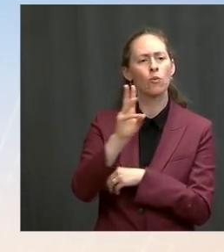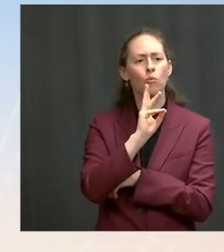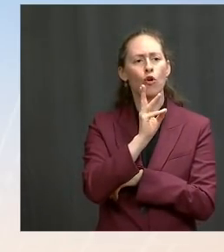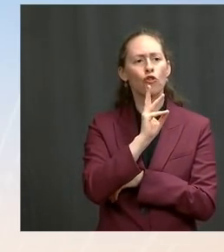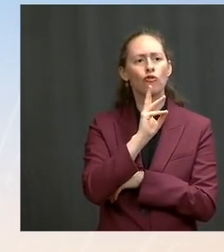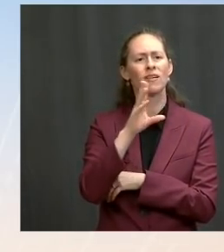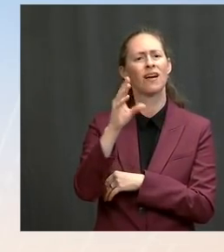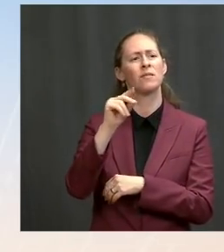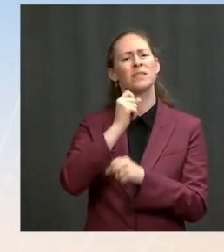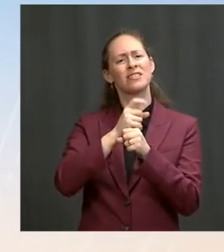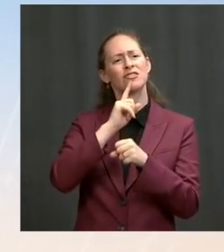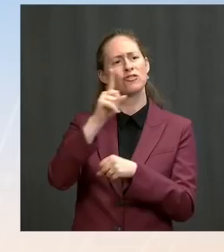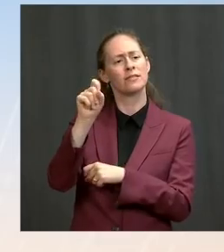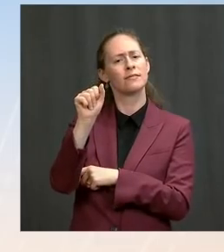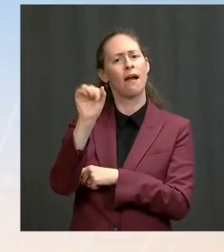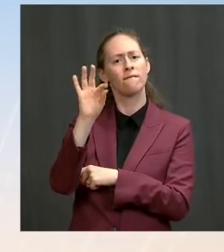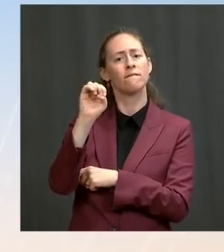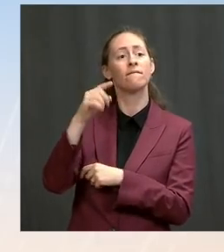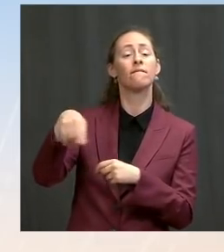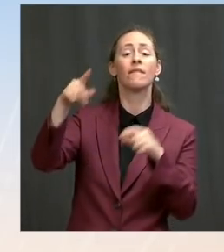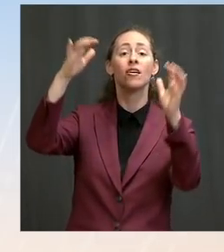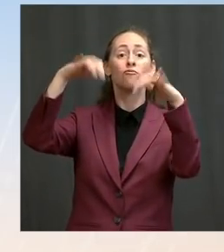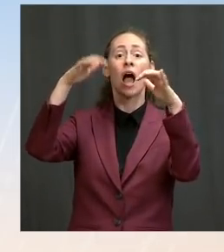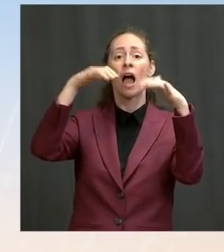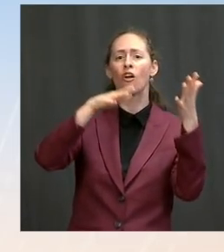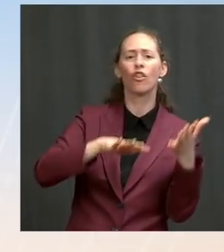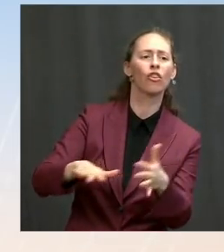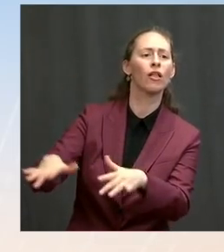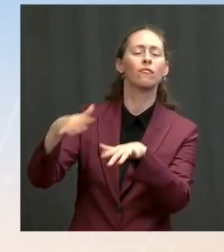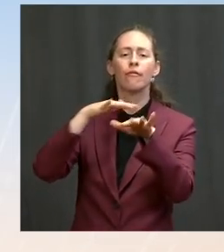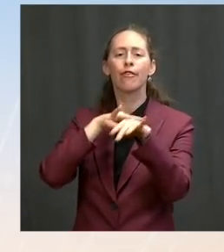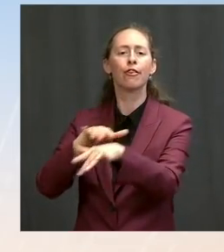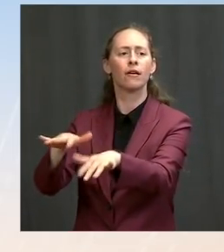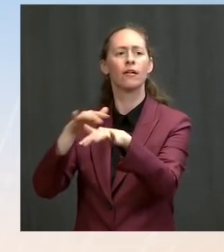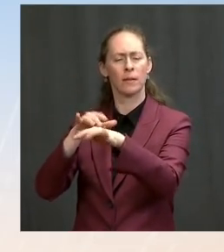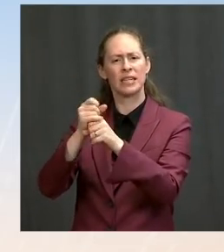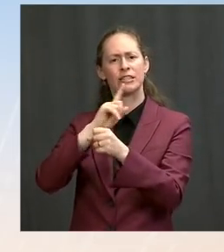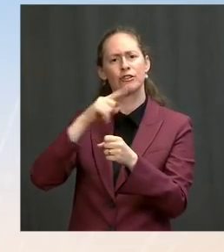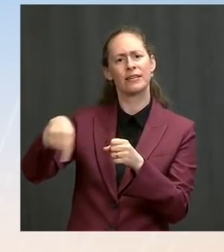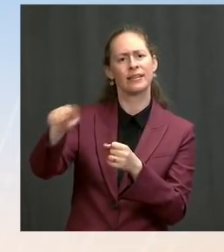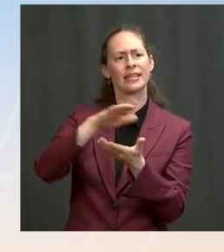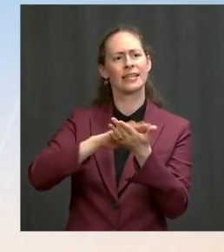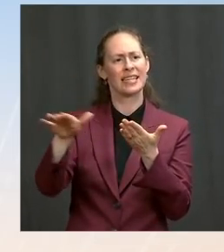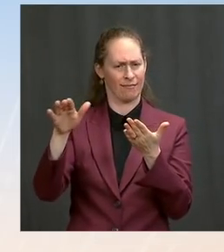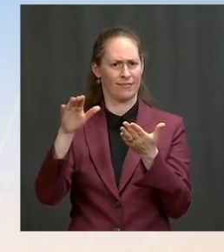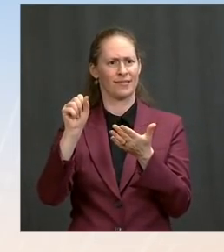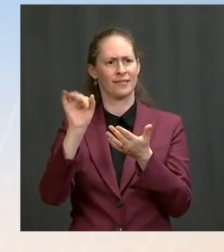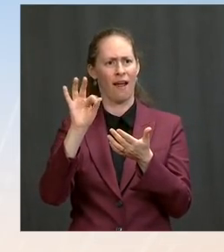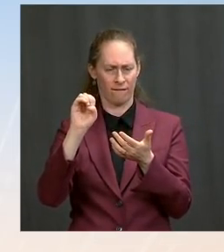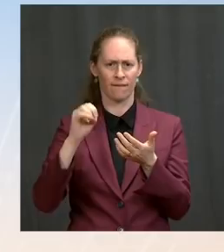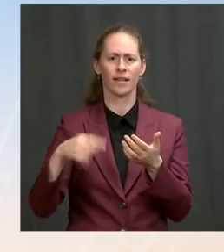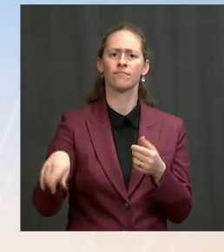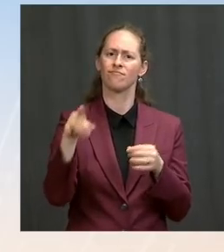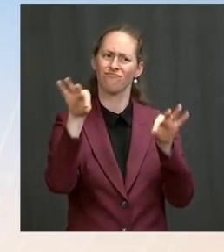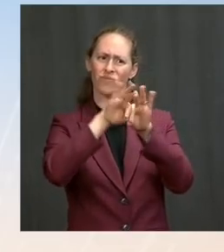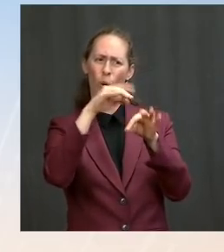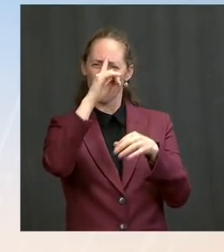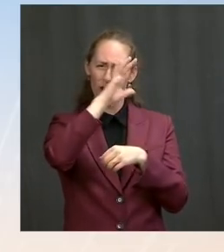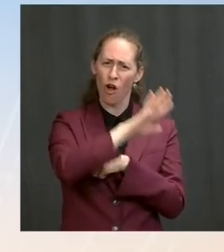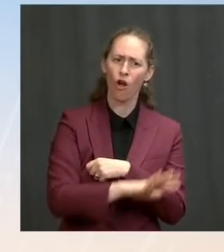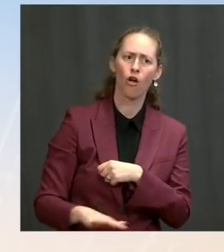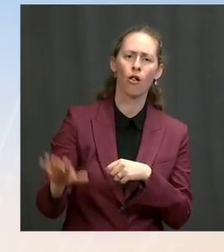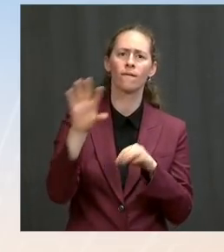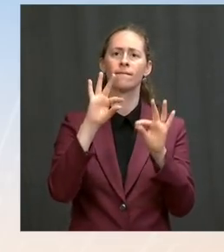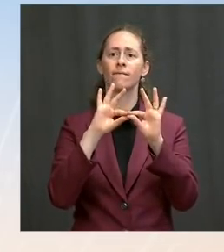wastewater infrastructure is necessary for every thriving community. Yet, as you see here on the screen, there are still an